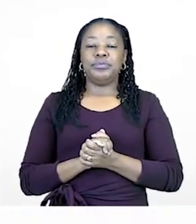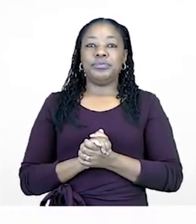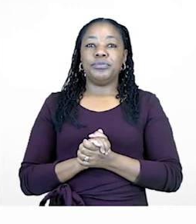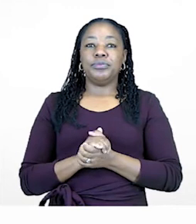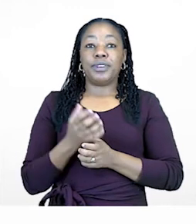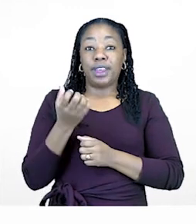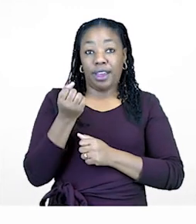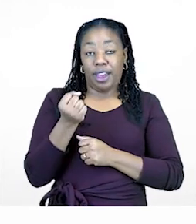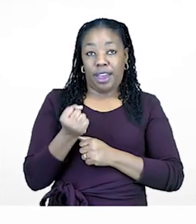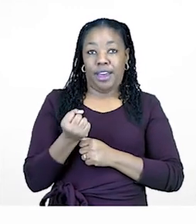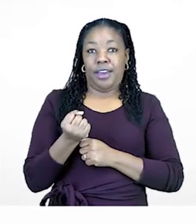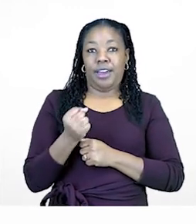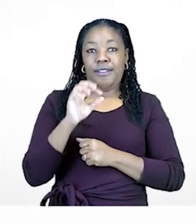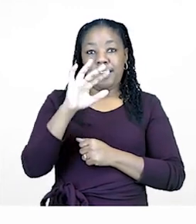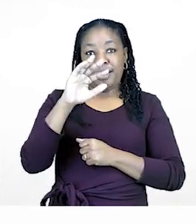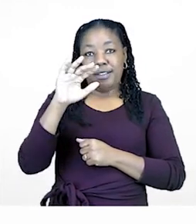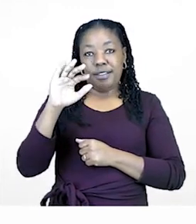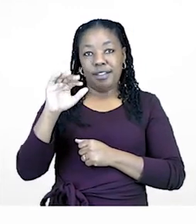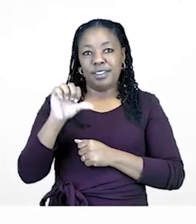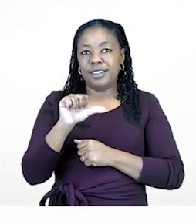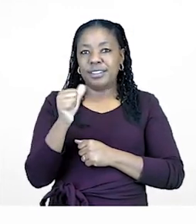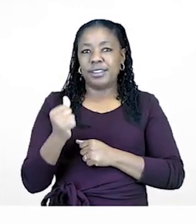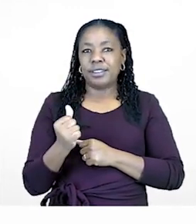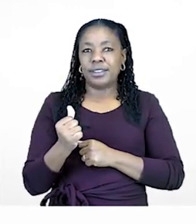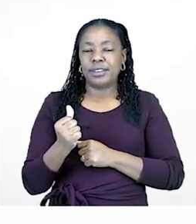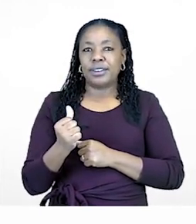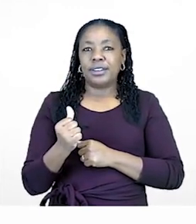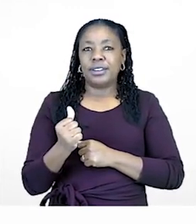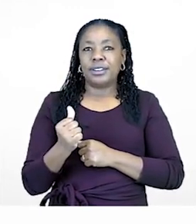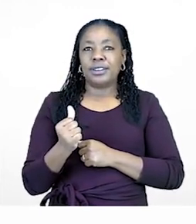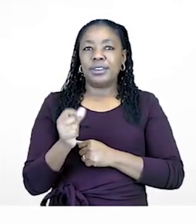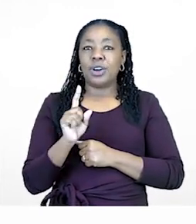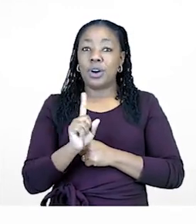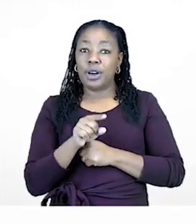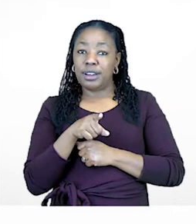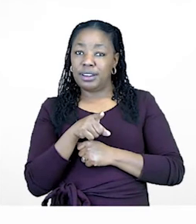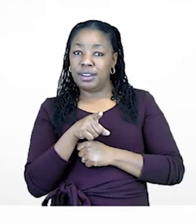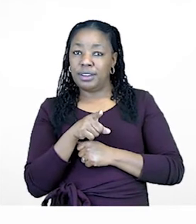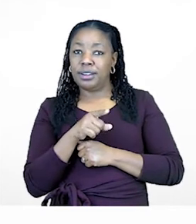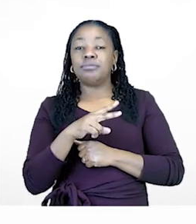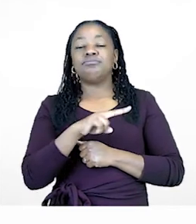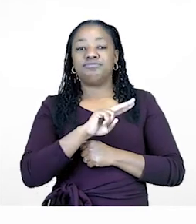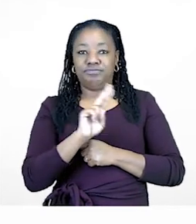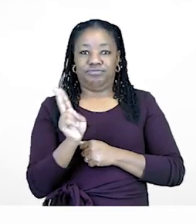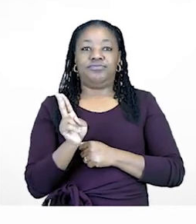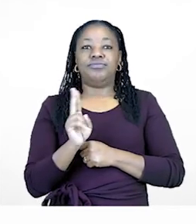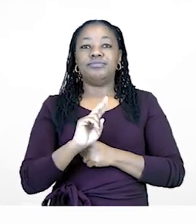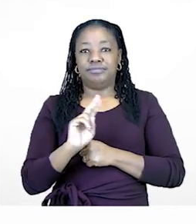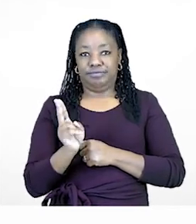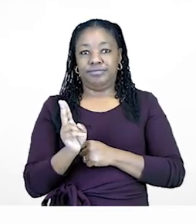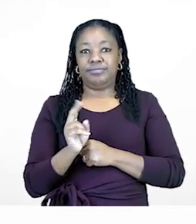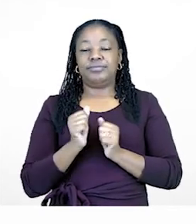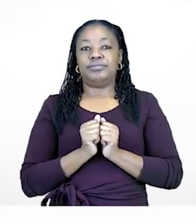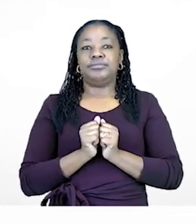we have another letter that we were introduced to a long time ago. It is the letter H, and the sound that it